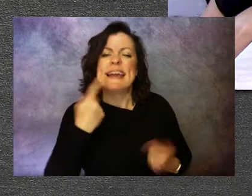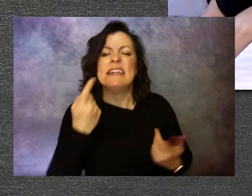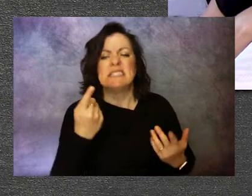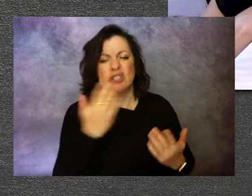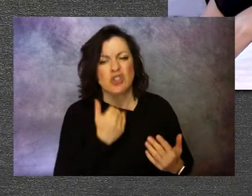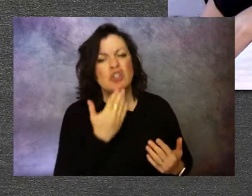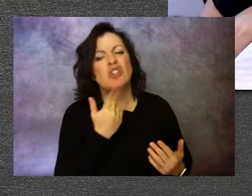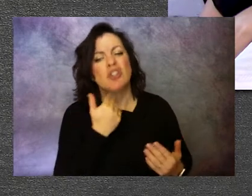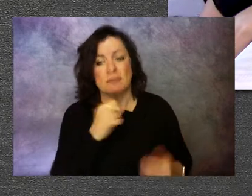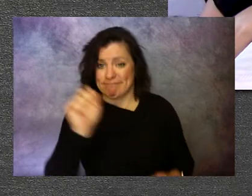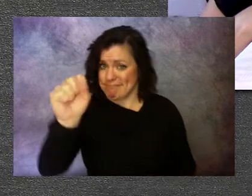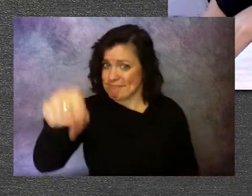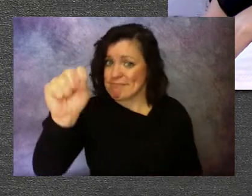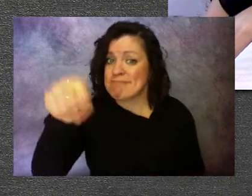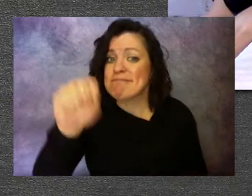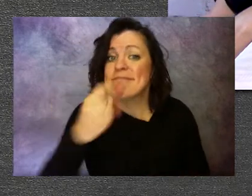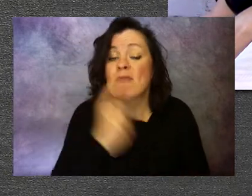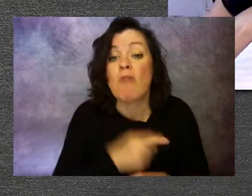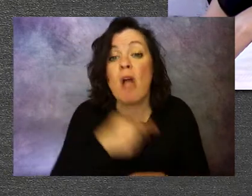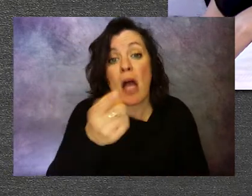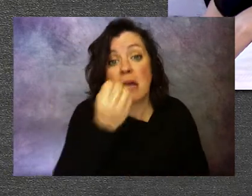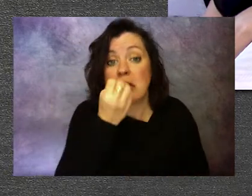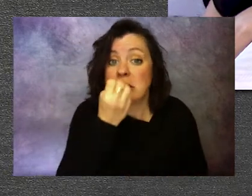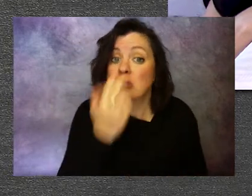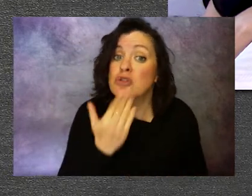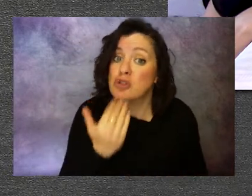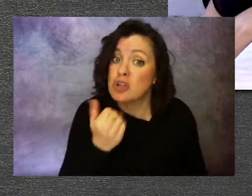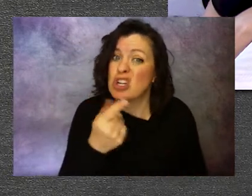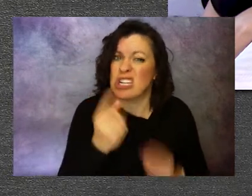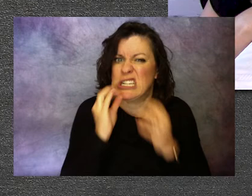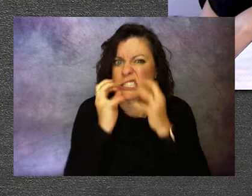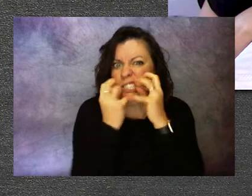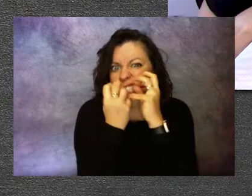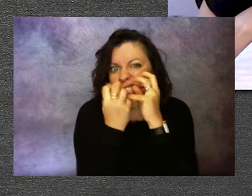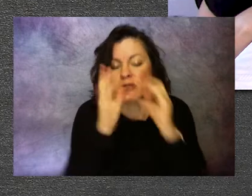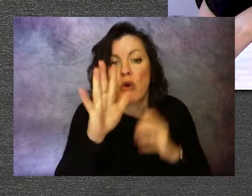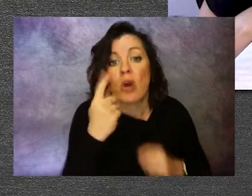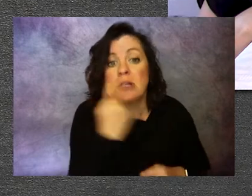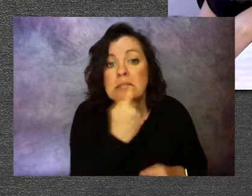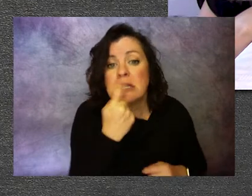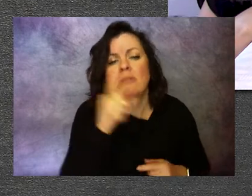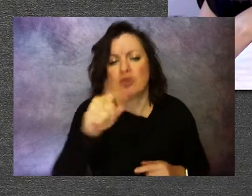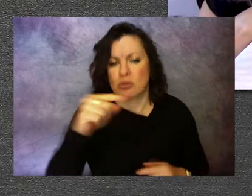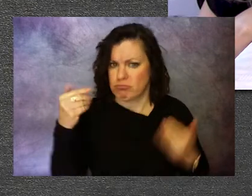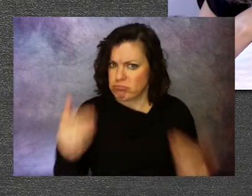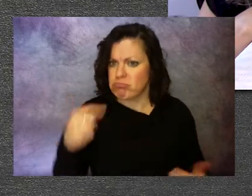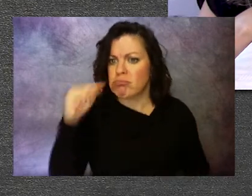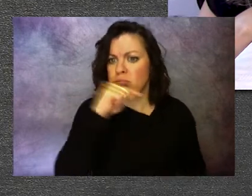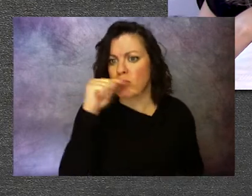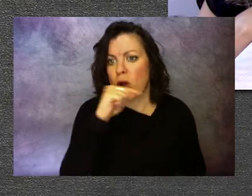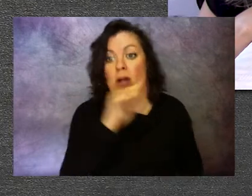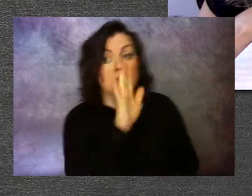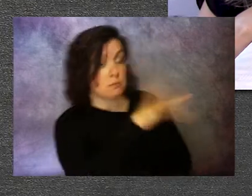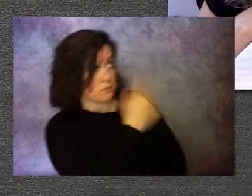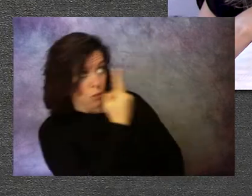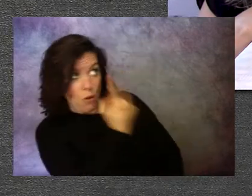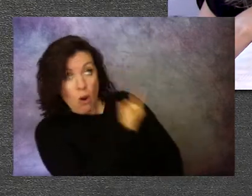with sugar or cupcakes, if you can brush your teeth after that, that's a very good idea to do. Yes. And